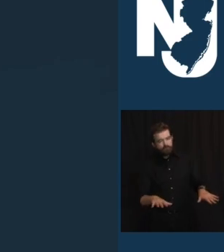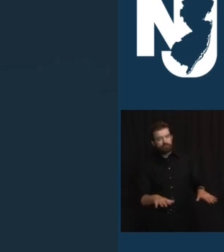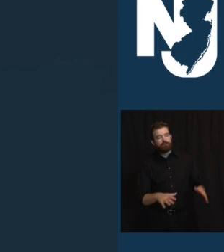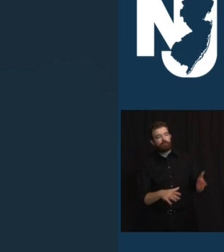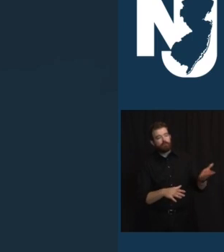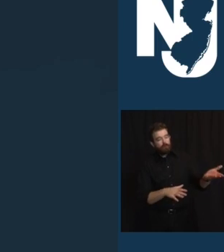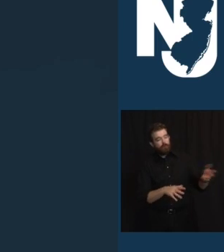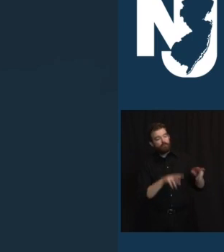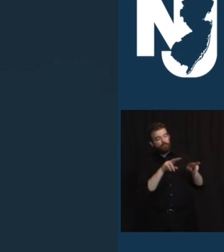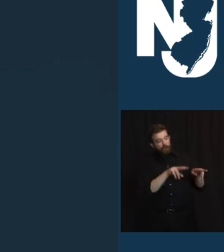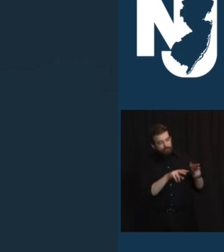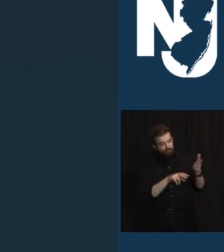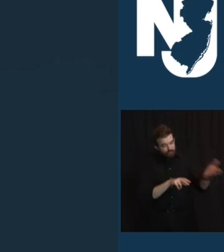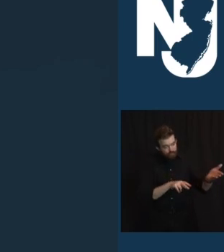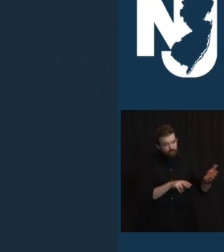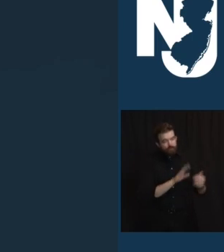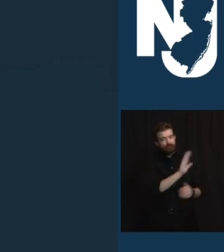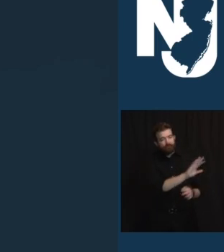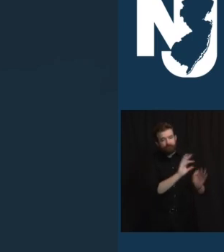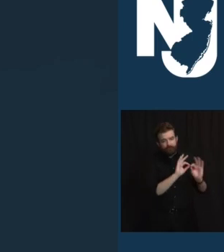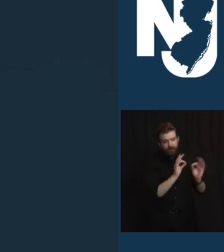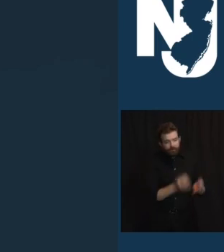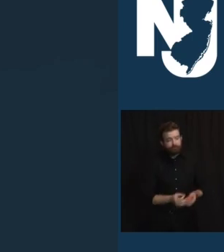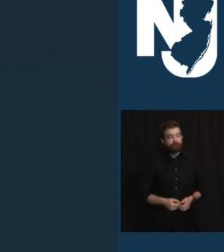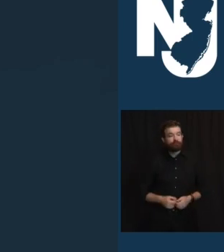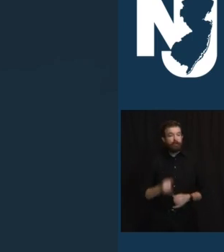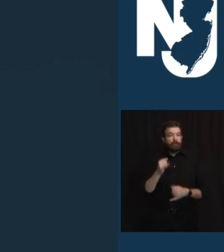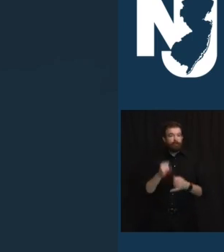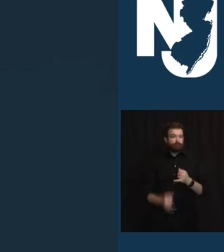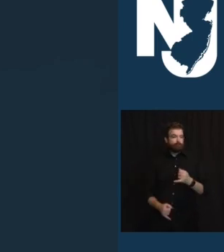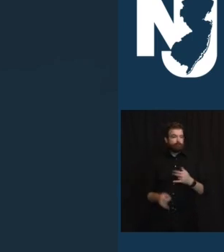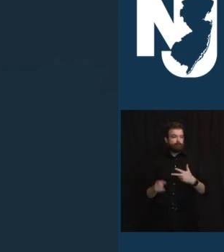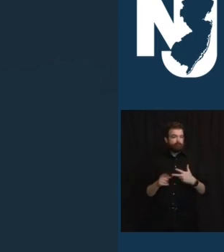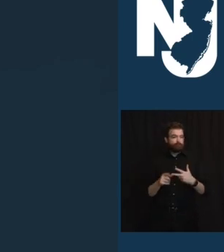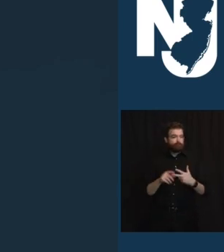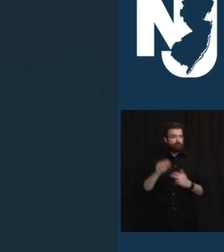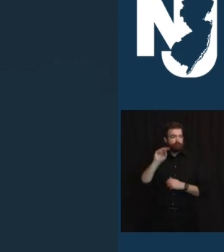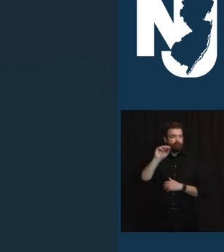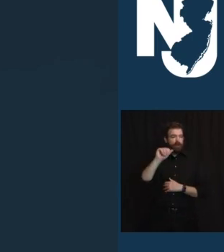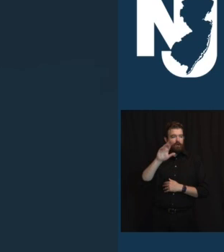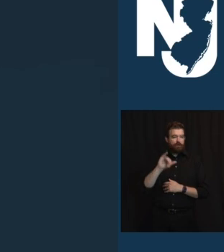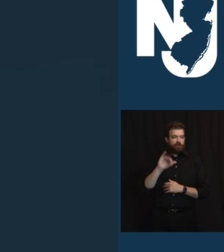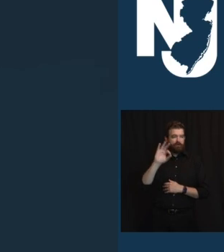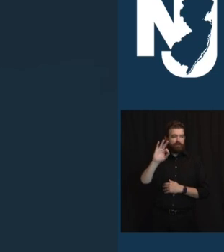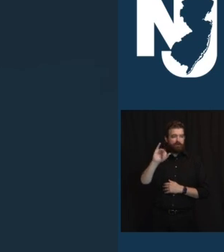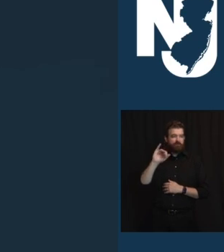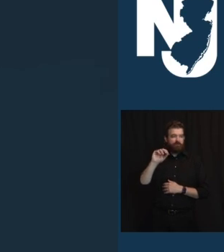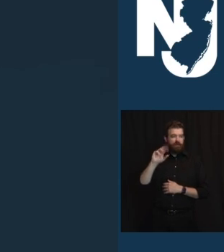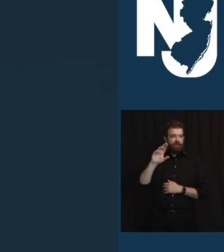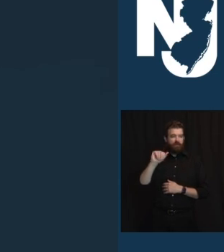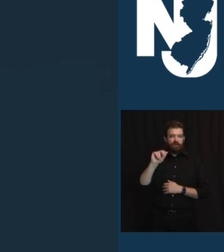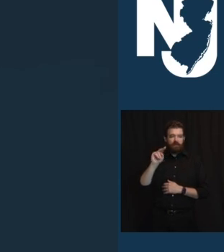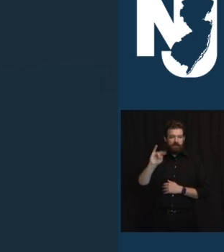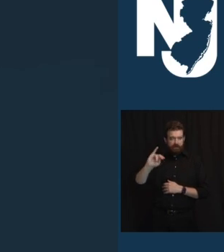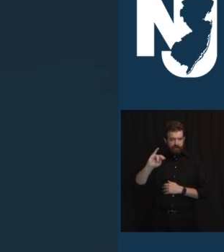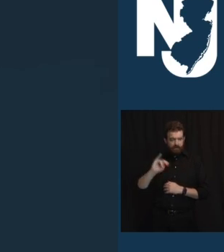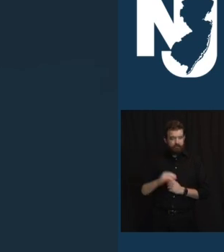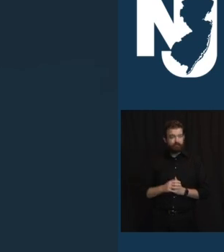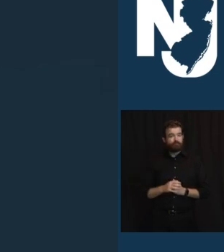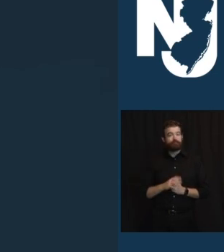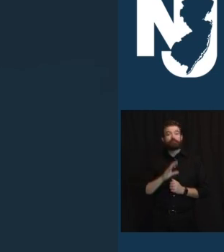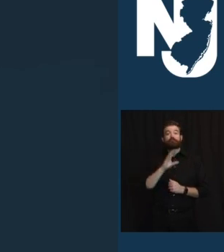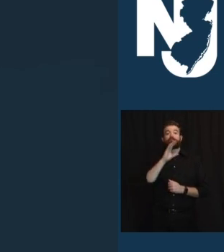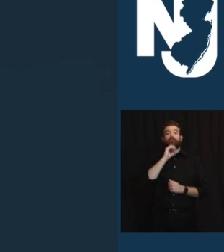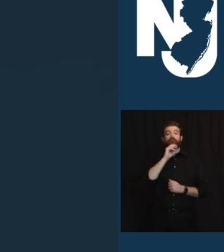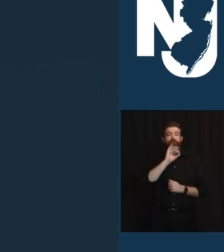family. And finally, this Wednesday, let's remember Mary Fiorani. That's a great shot. Mary was 85 years old